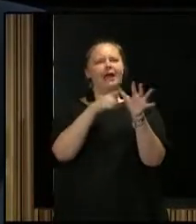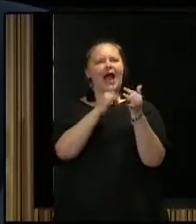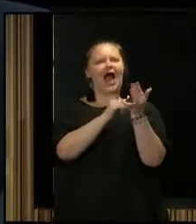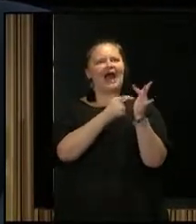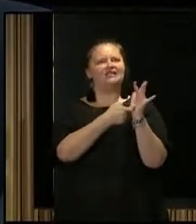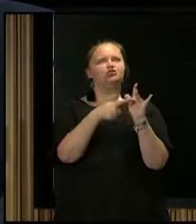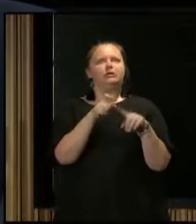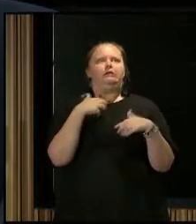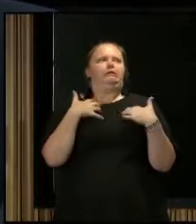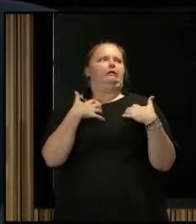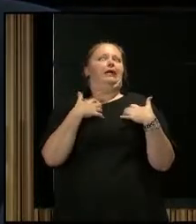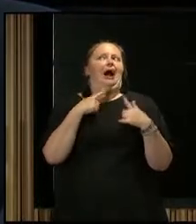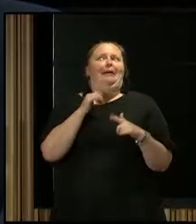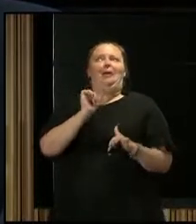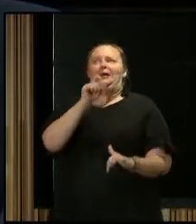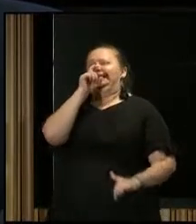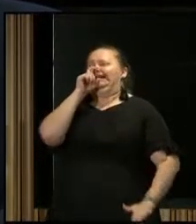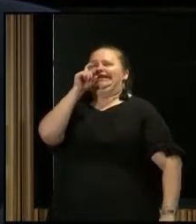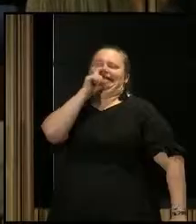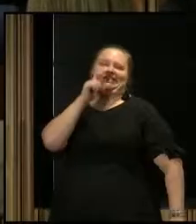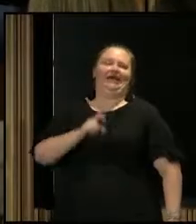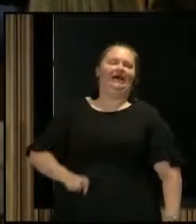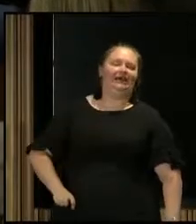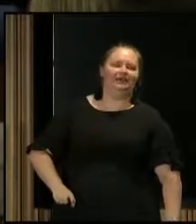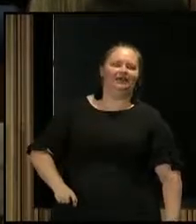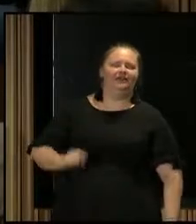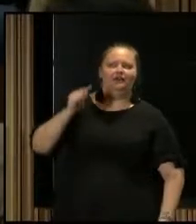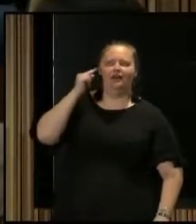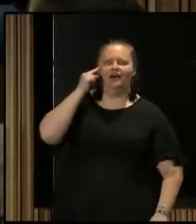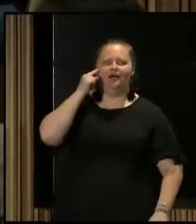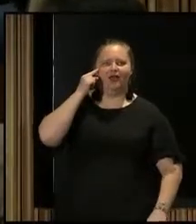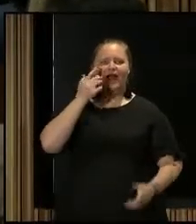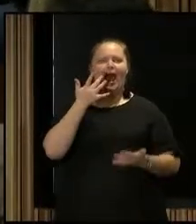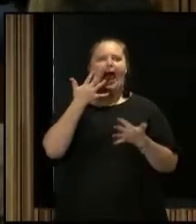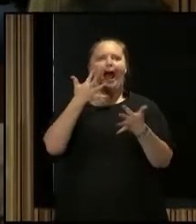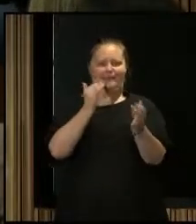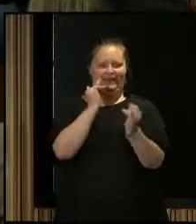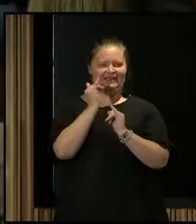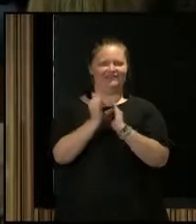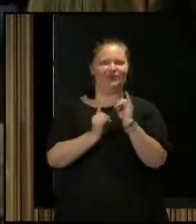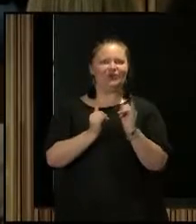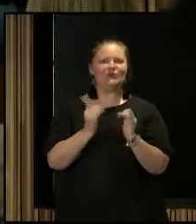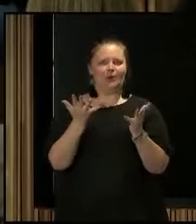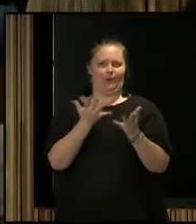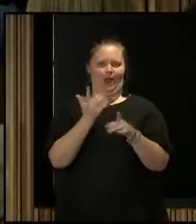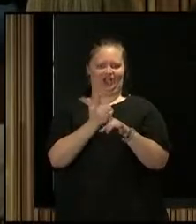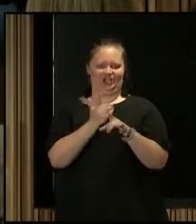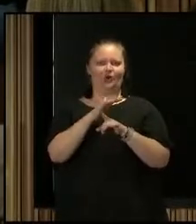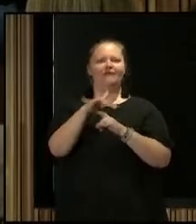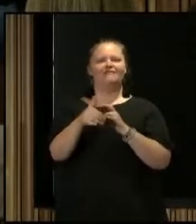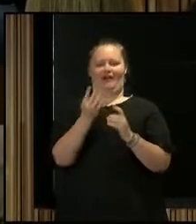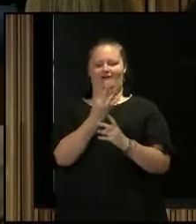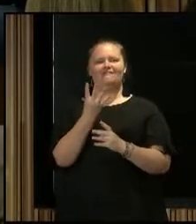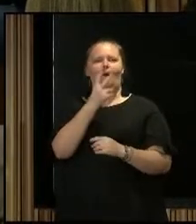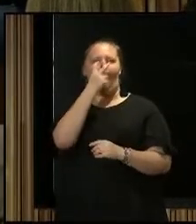I freaked out and I was like, I'm her sister. And then I thought about how many interviews I've done where I talk about how I've got four older